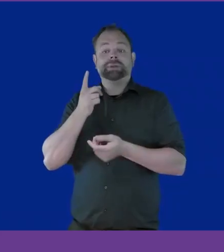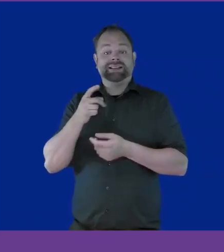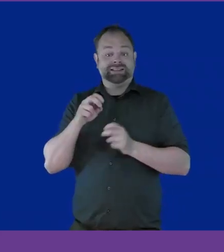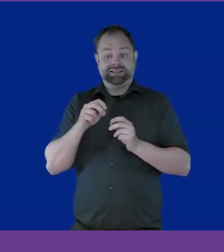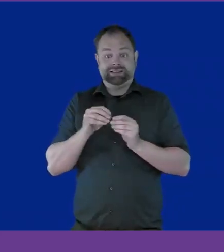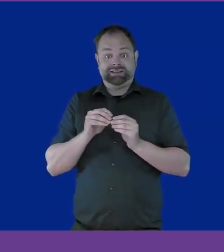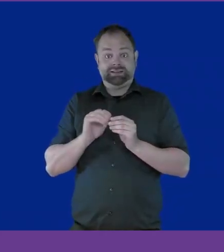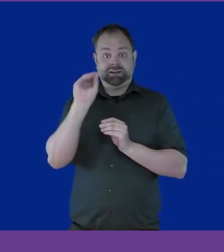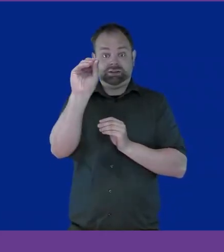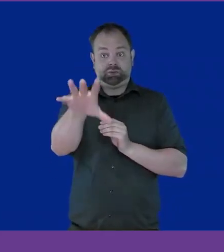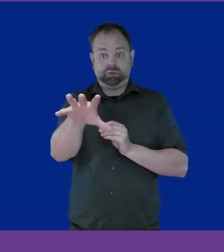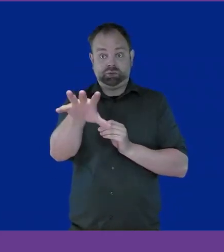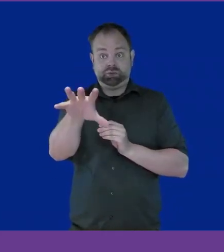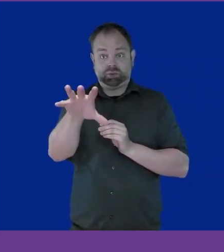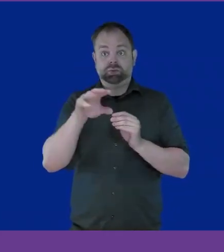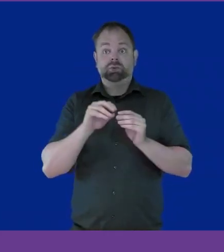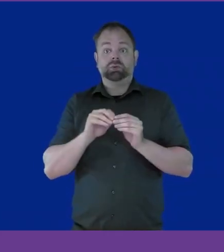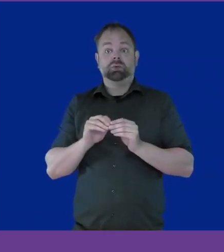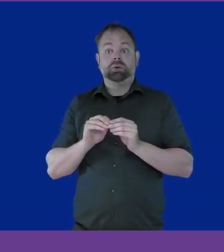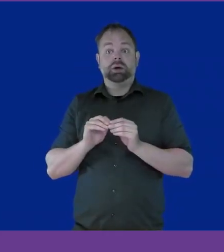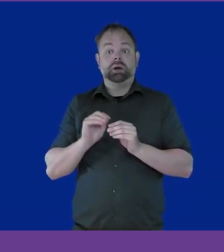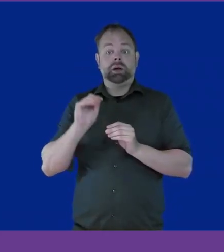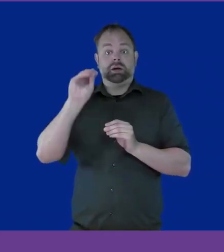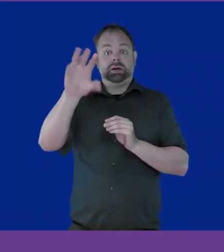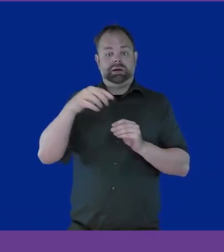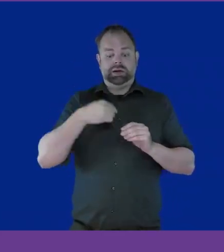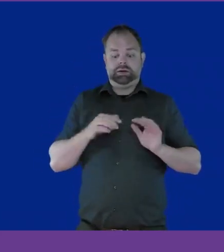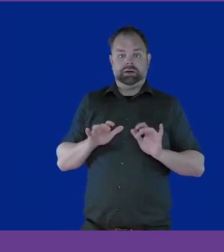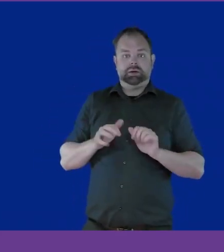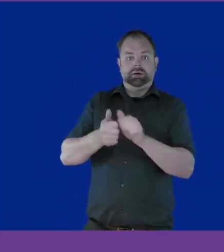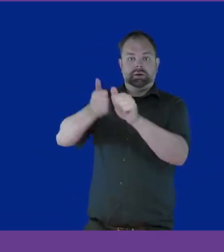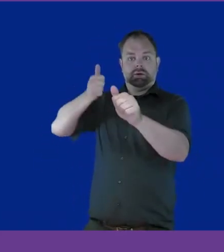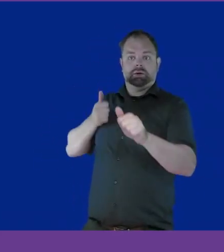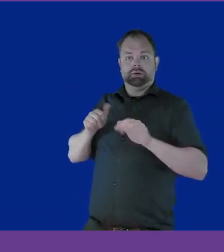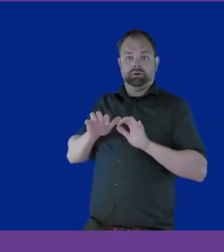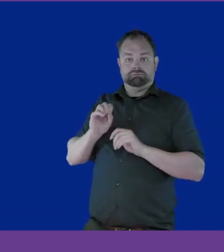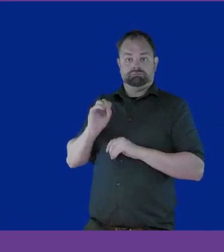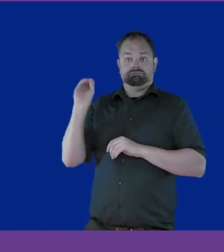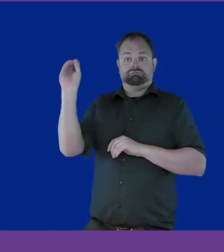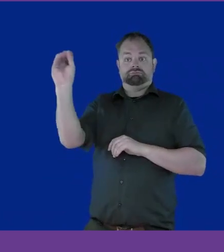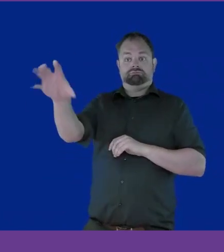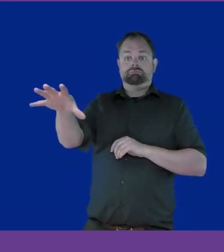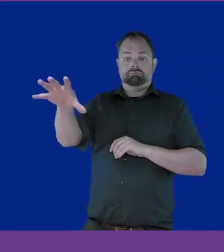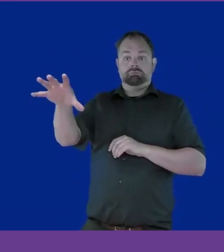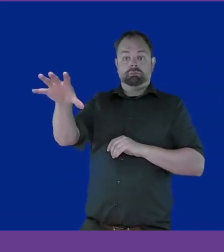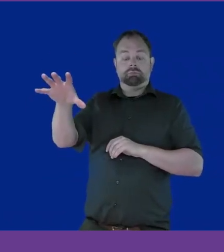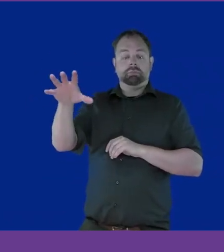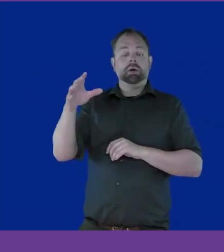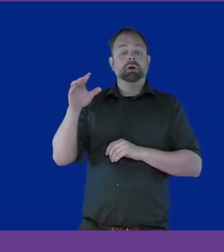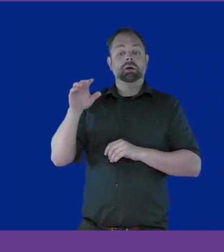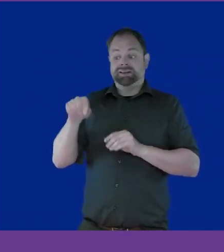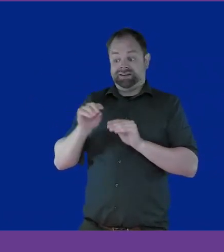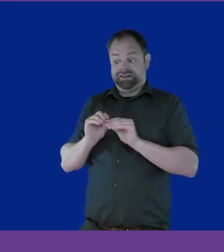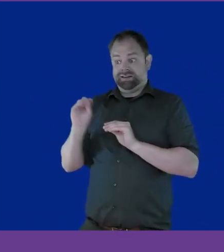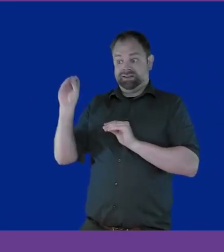in a physical location, that this is considered to be remote, a remote initiation of a transaction. And this is important for the purpose